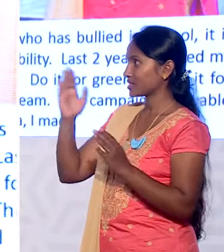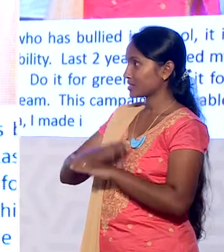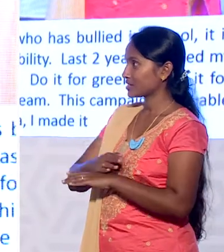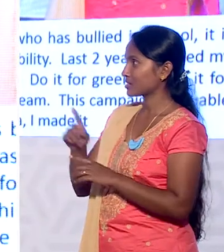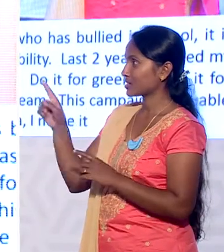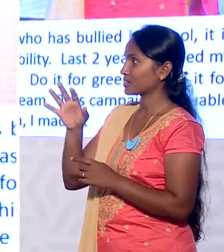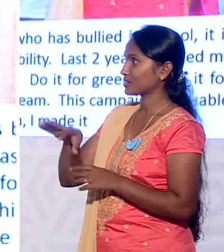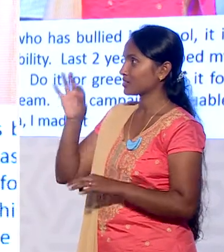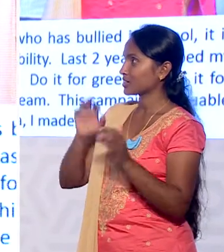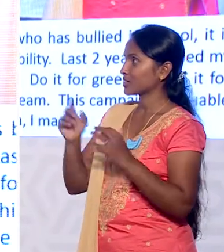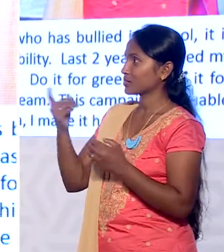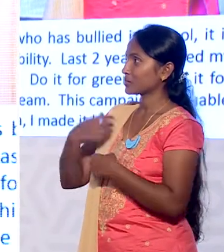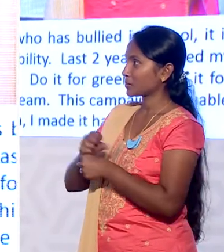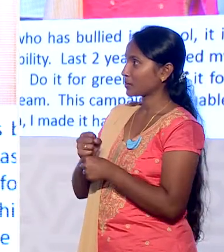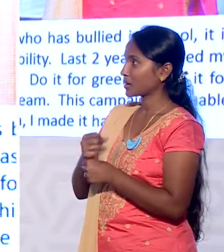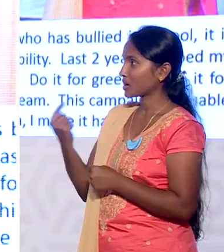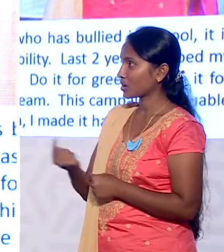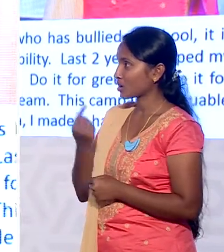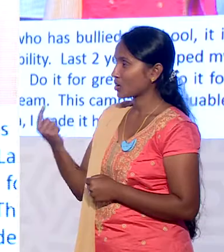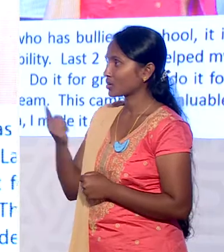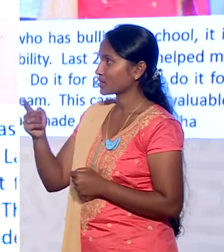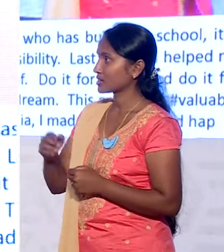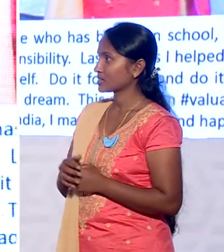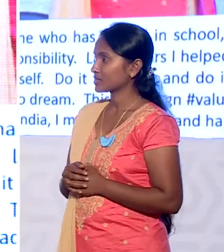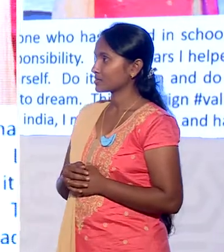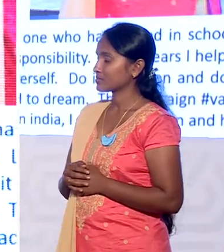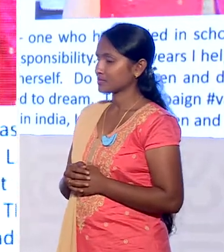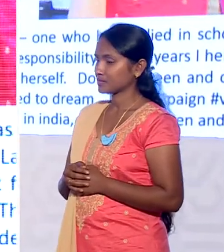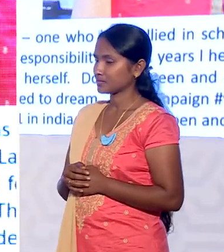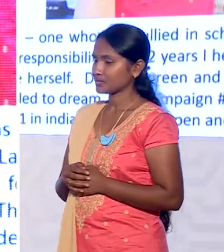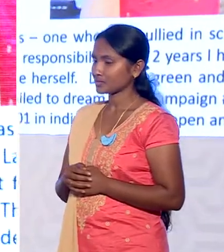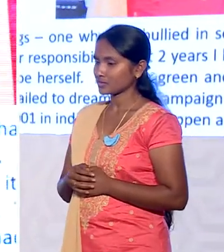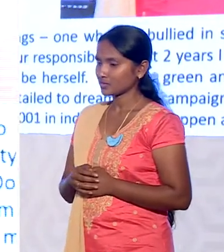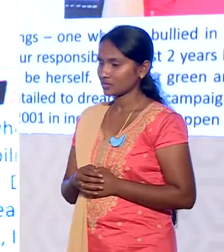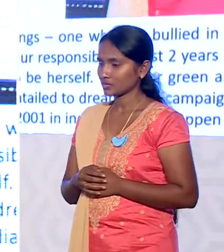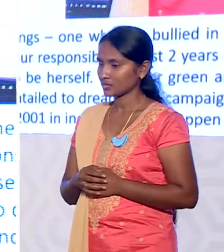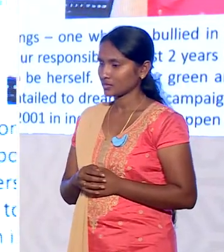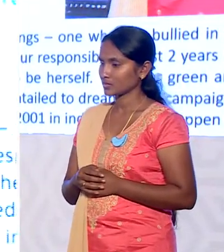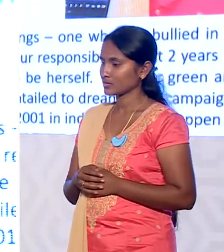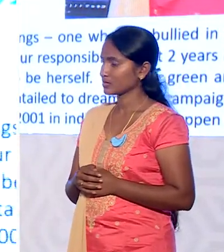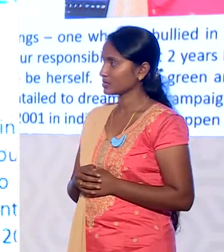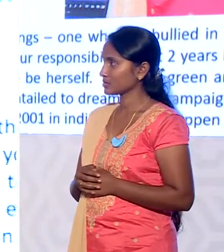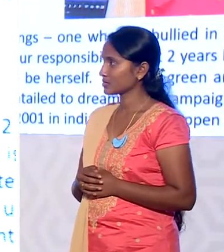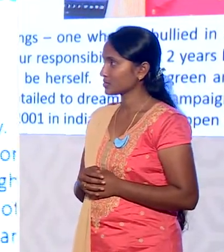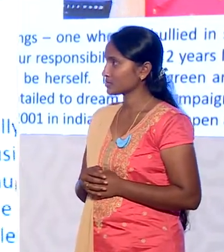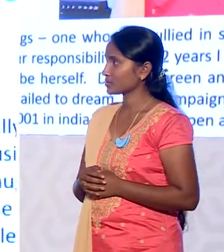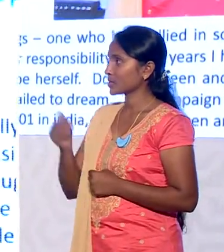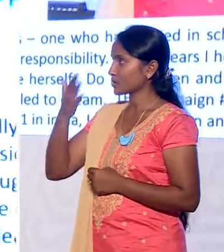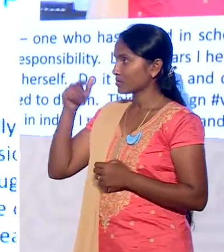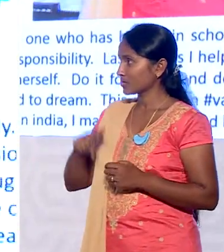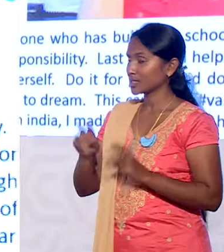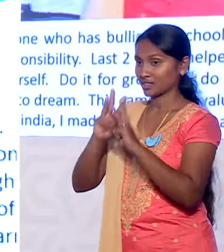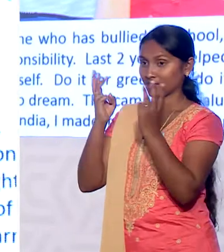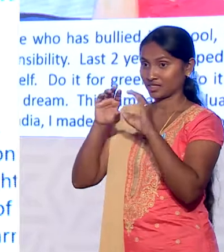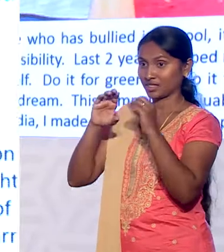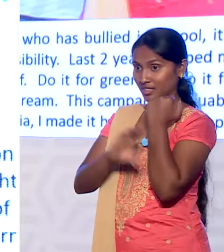peeled away all the layers and I became raw, and I found out who Caroline really is. Not all the things that she's done, but who she is. Because in this